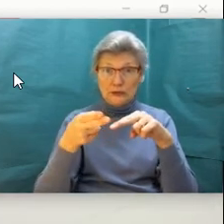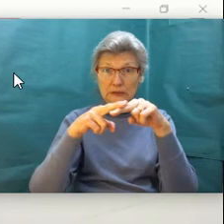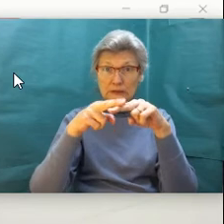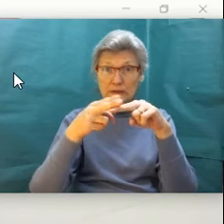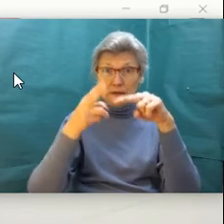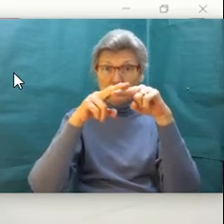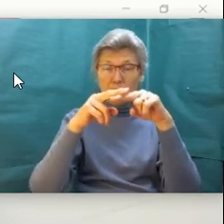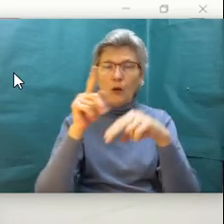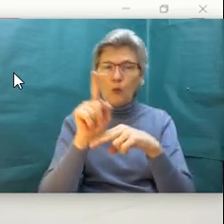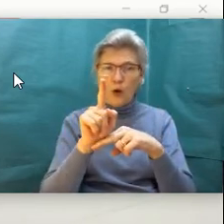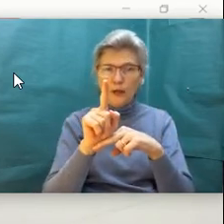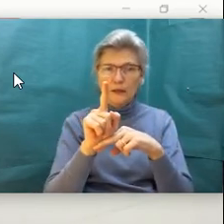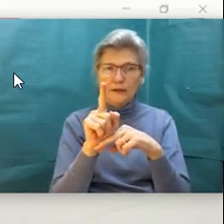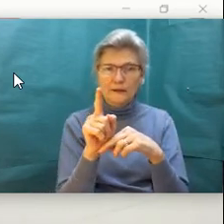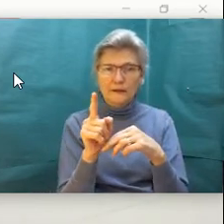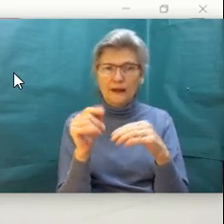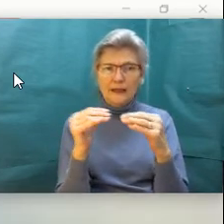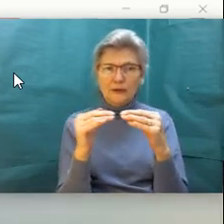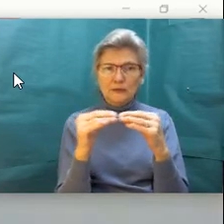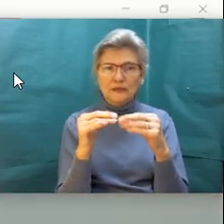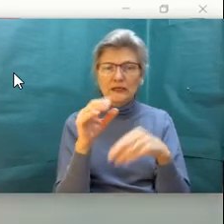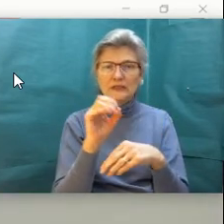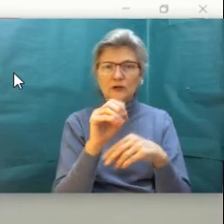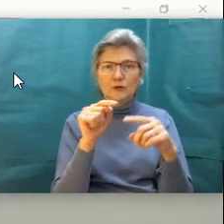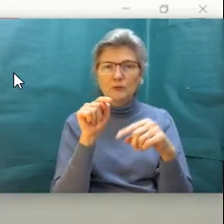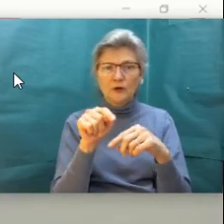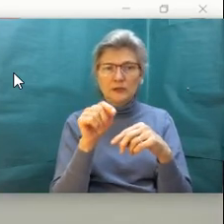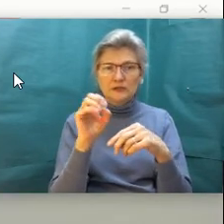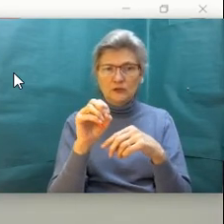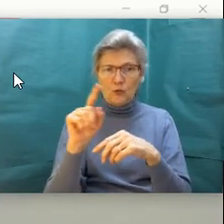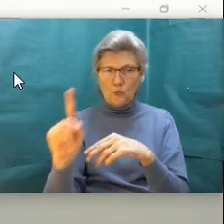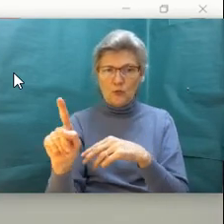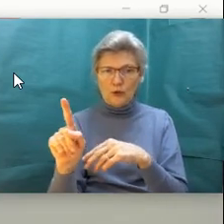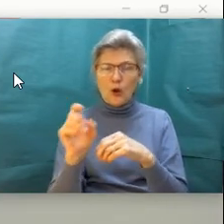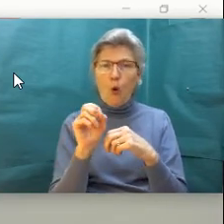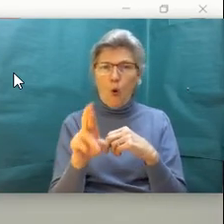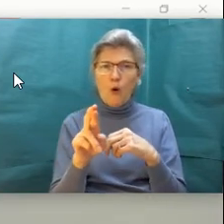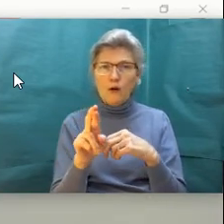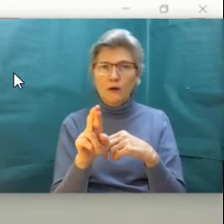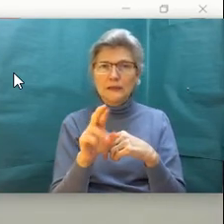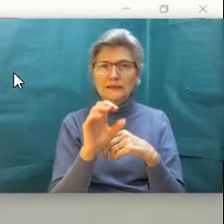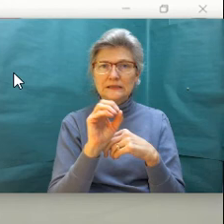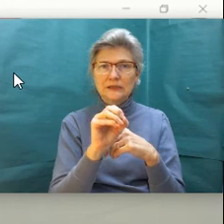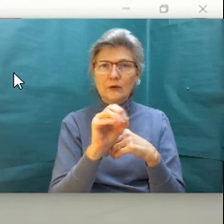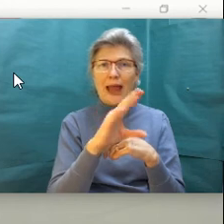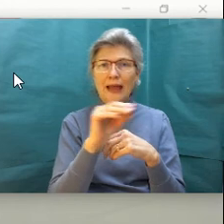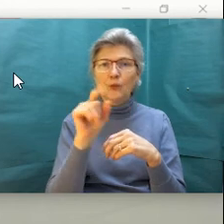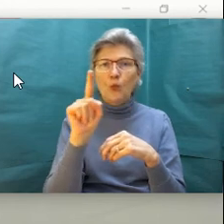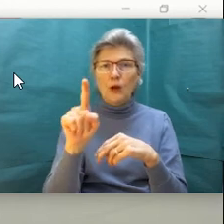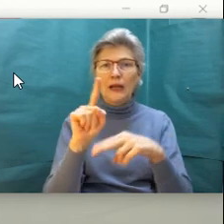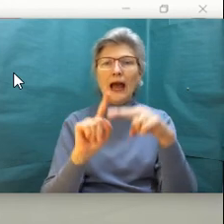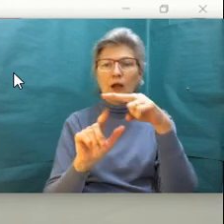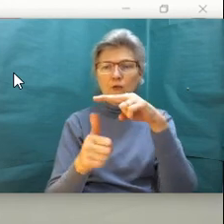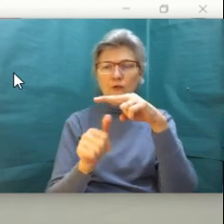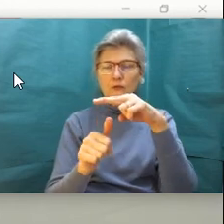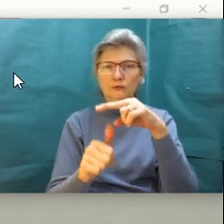we see that would be 0.01 or 0 and 1/100th.